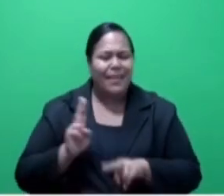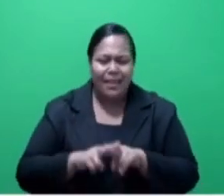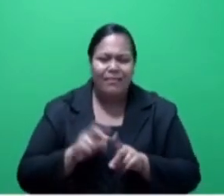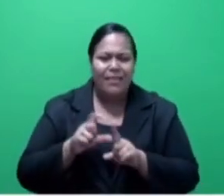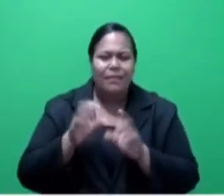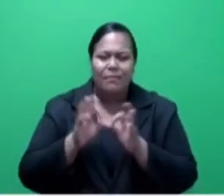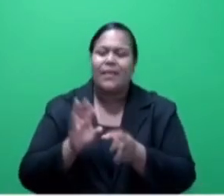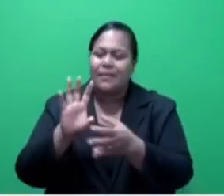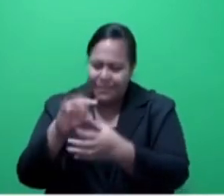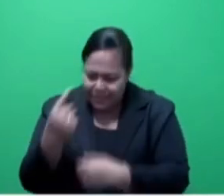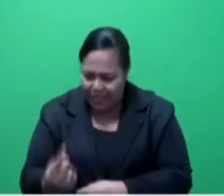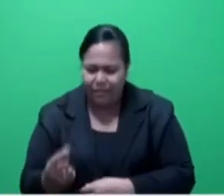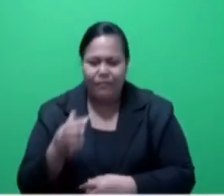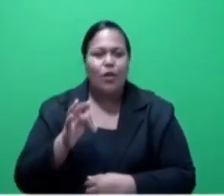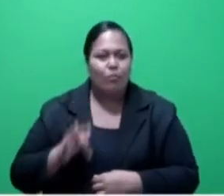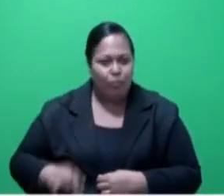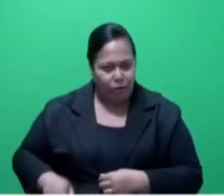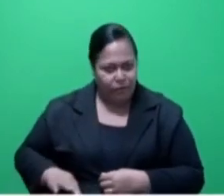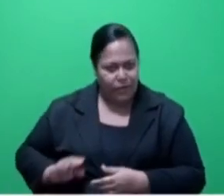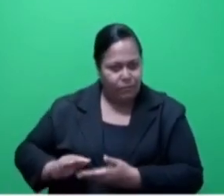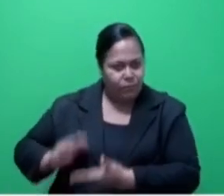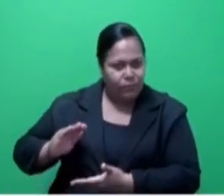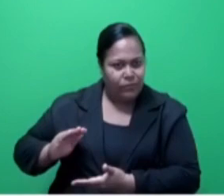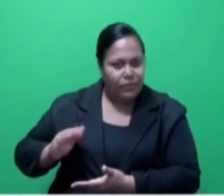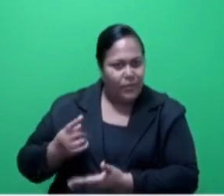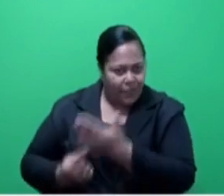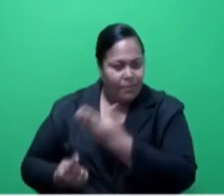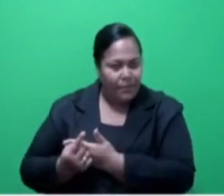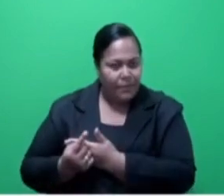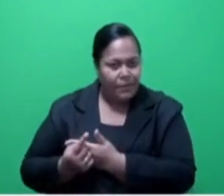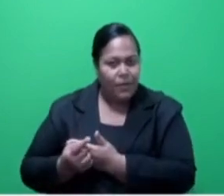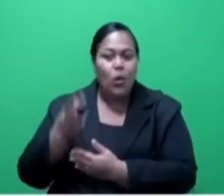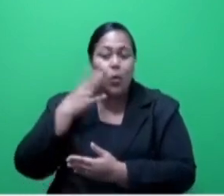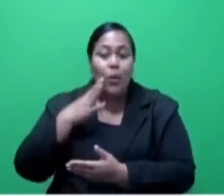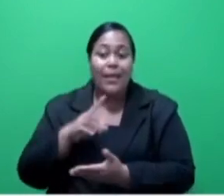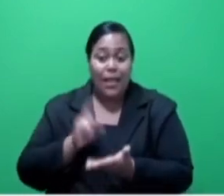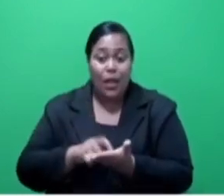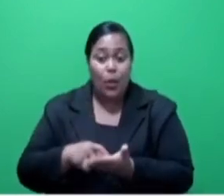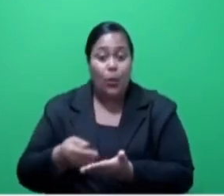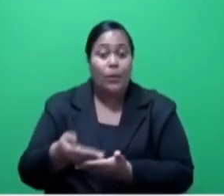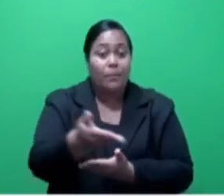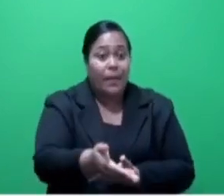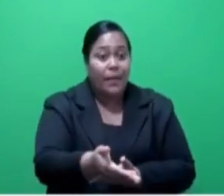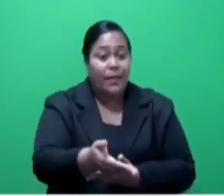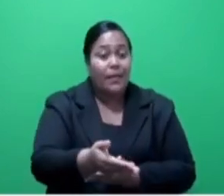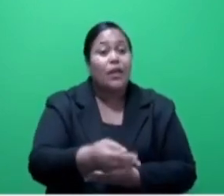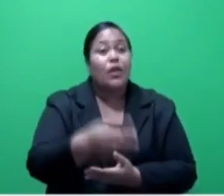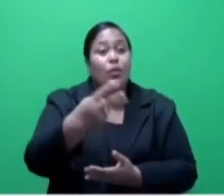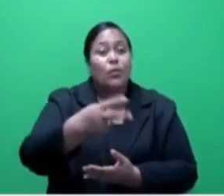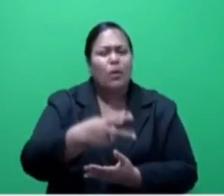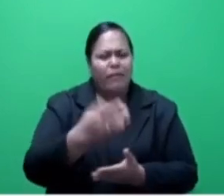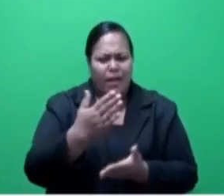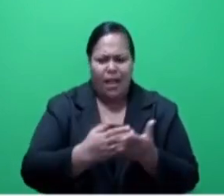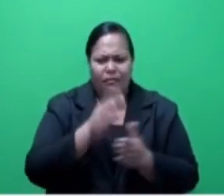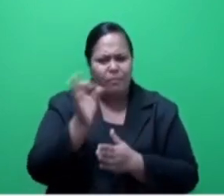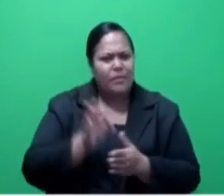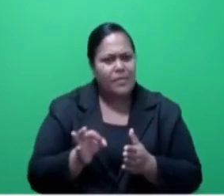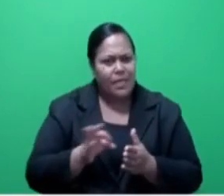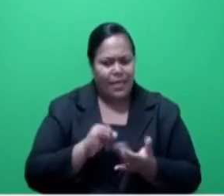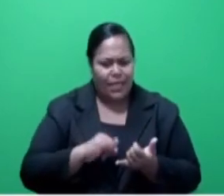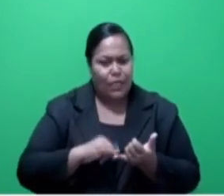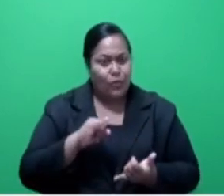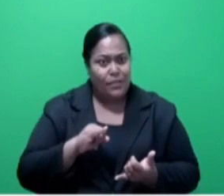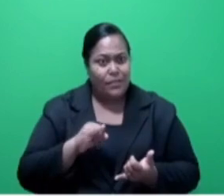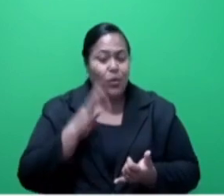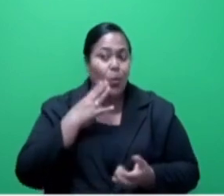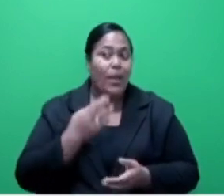too. So when they lend, say, to George Patel, they may charge him 12.5% interest. When they lend to a